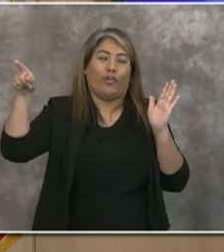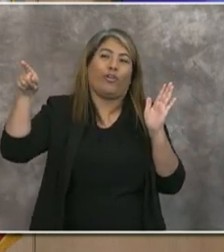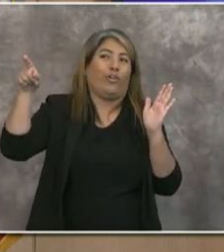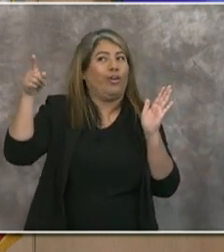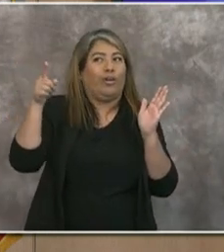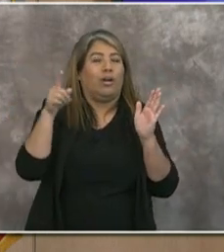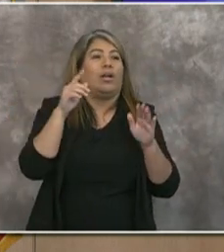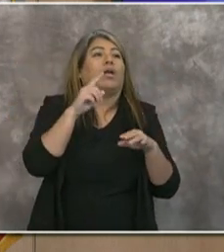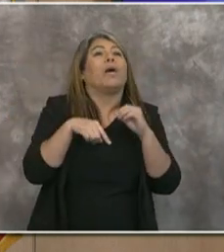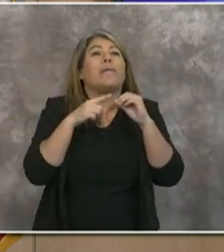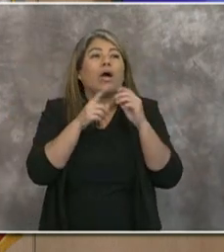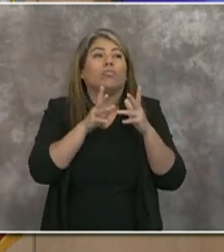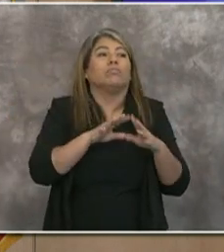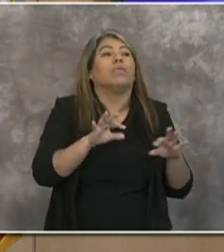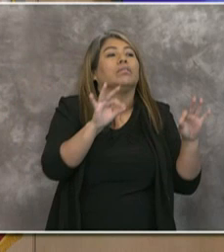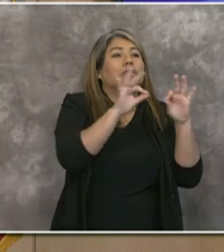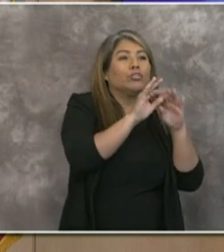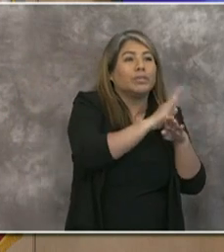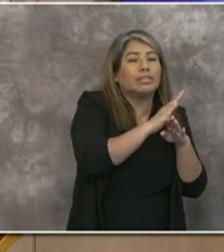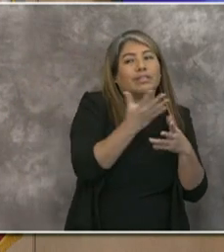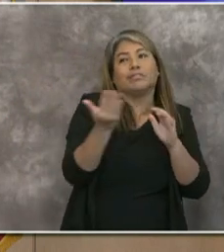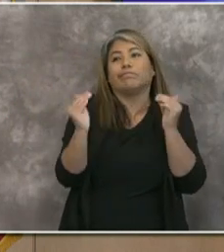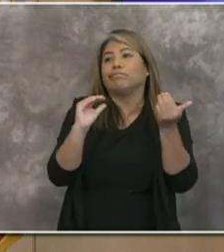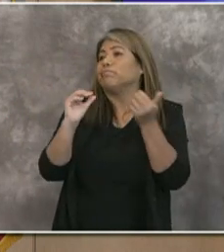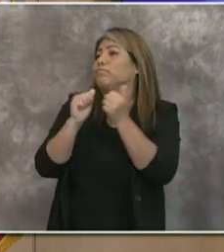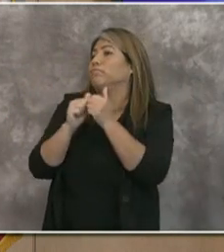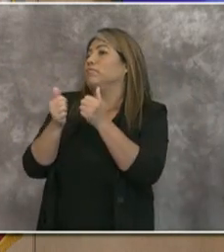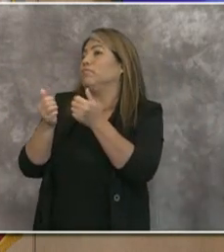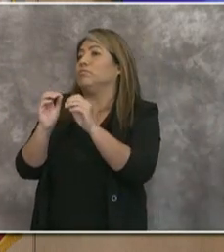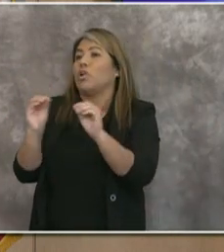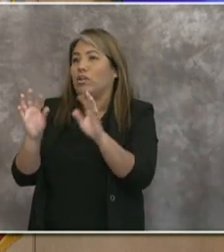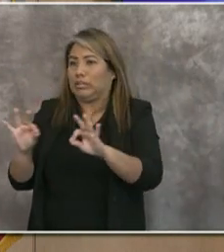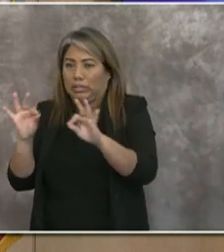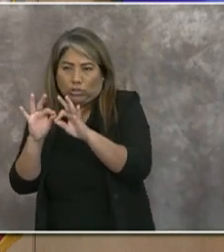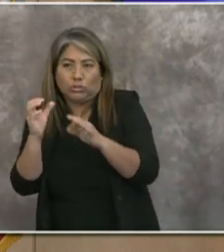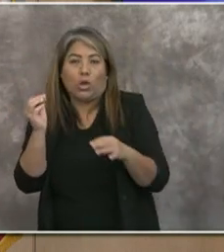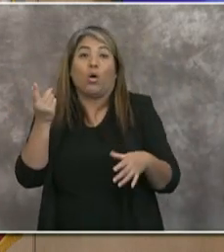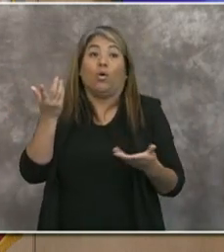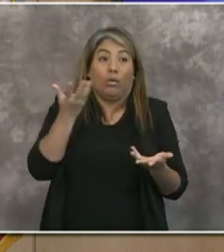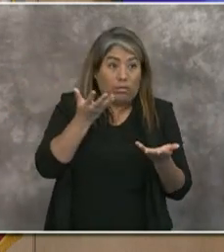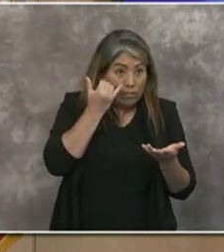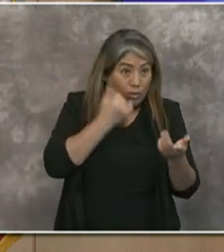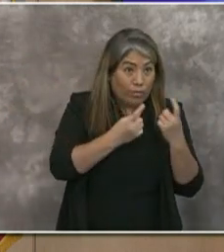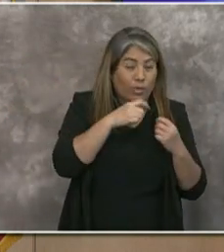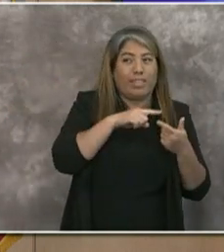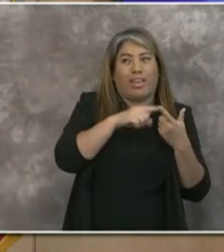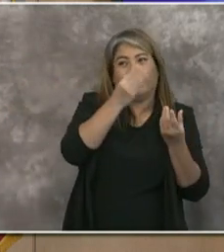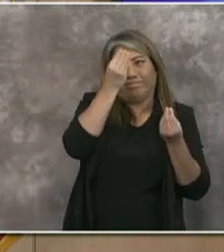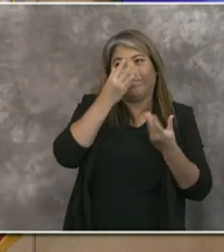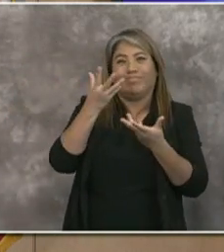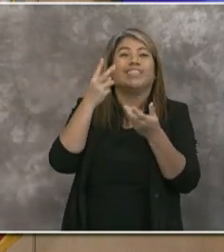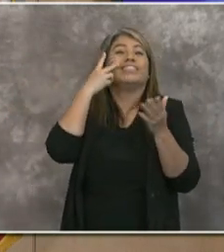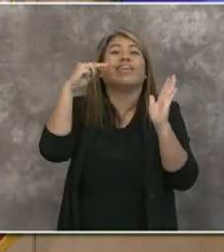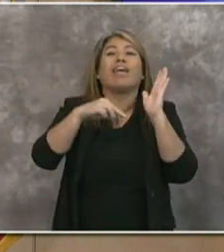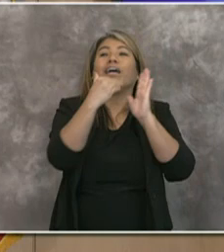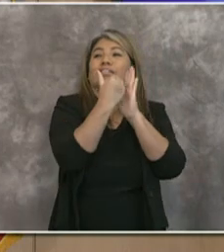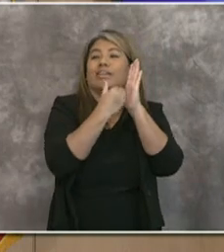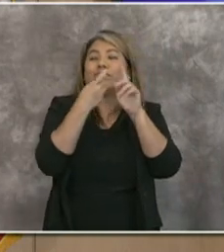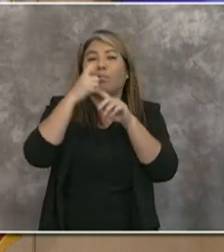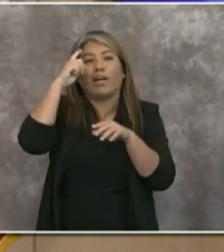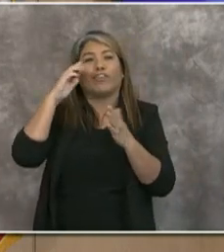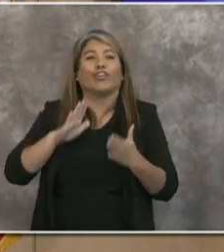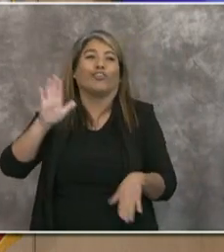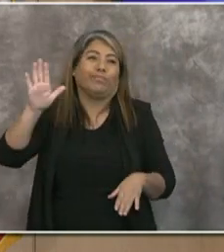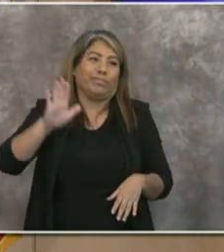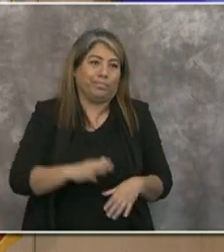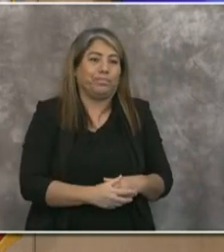on essential versus non-essential businesses, and we would have to refer you to the governor's executive order and to that list. Thank you, Supervisor Fletcher.